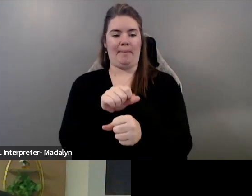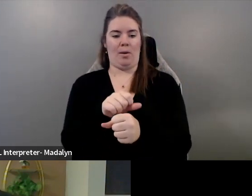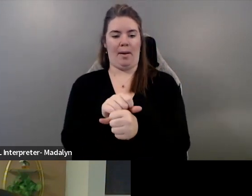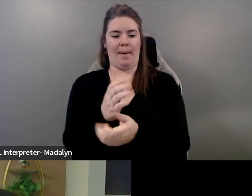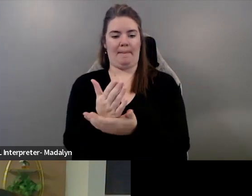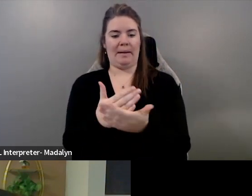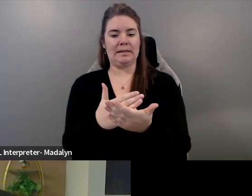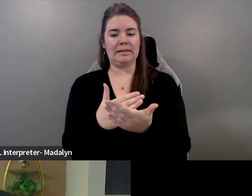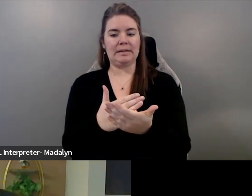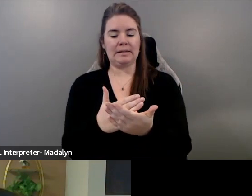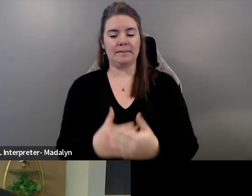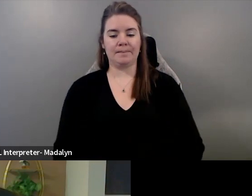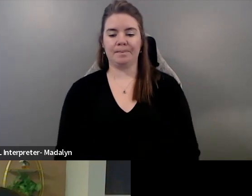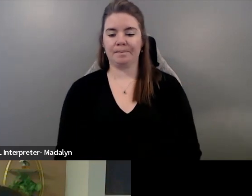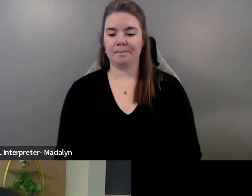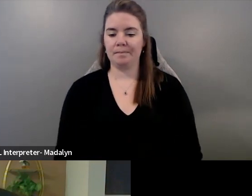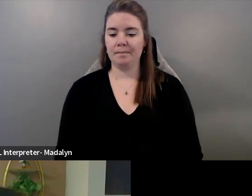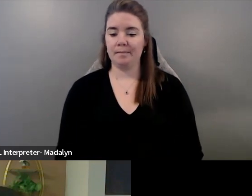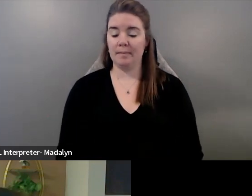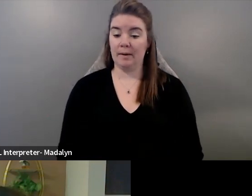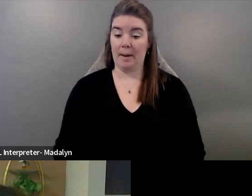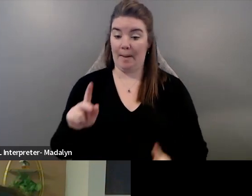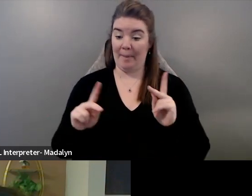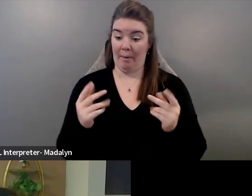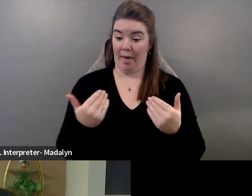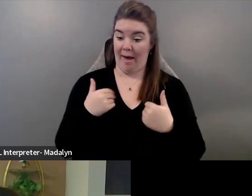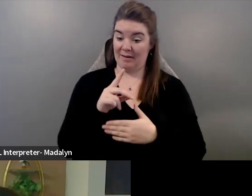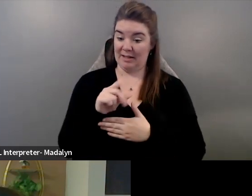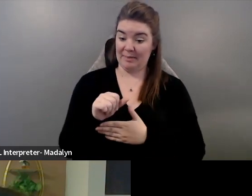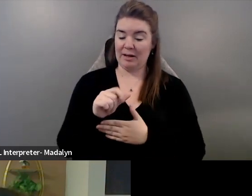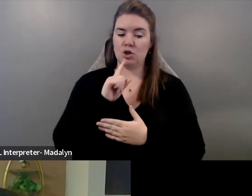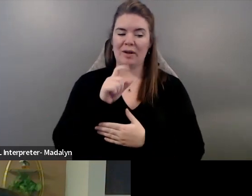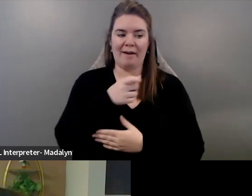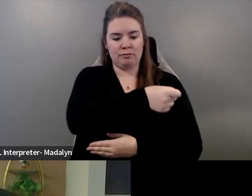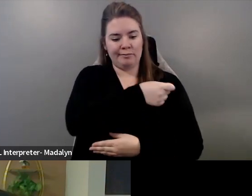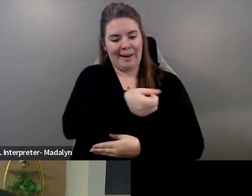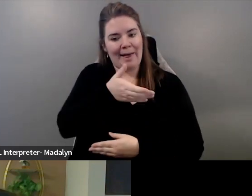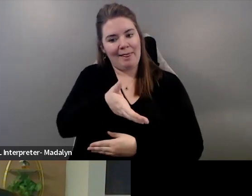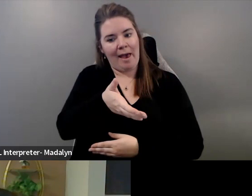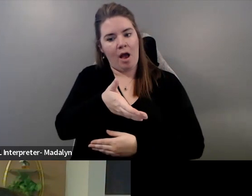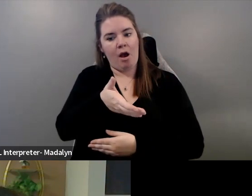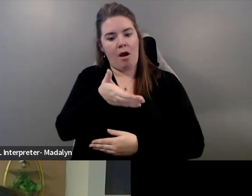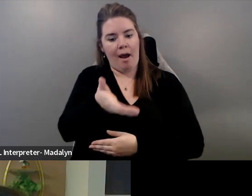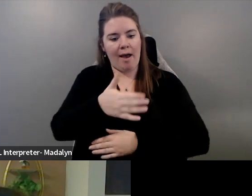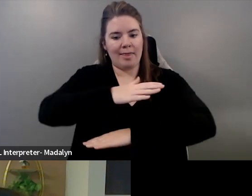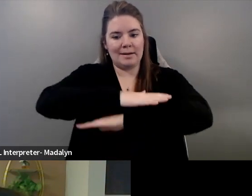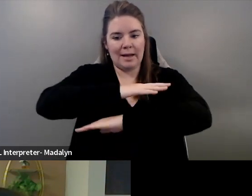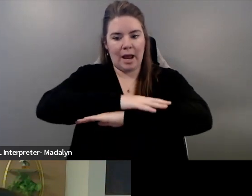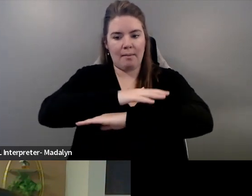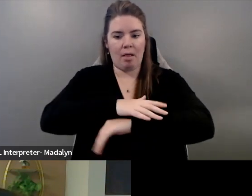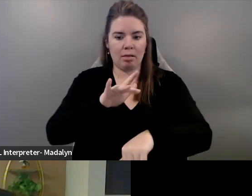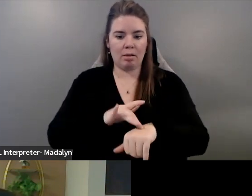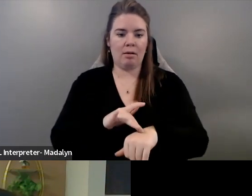just people with disabilities being at the table. Again, nothing about us without us. It's